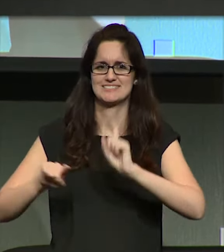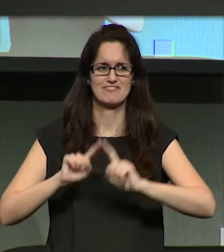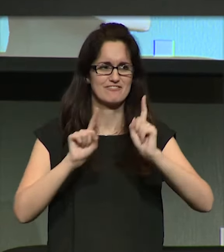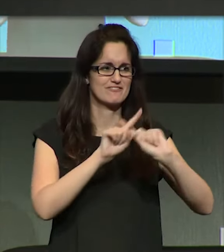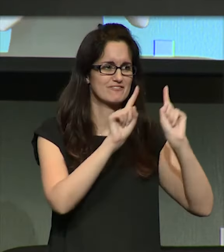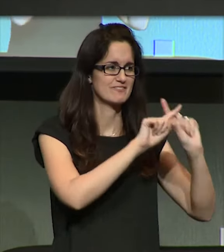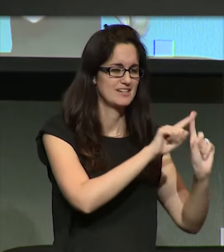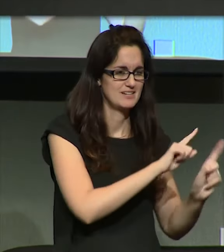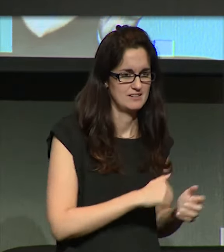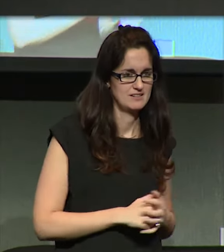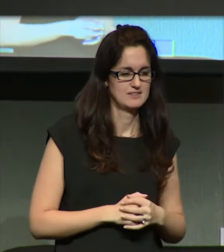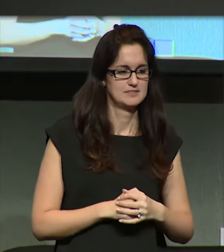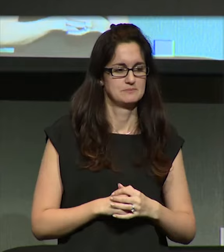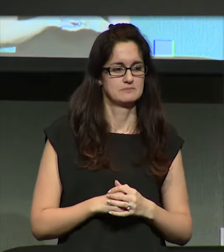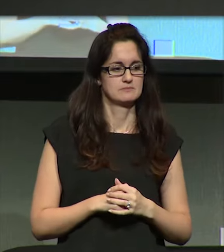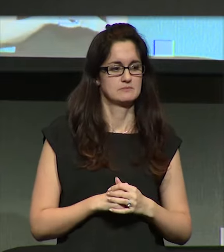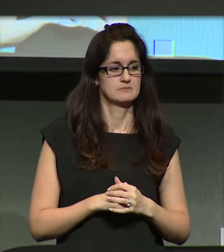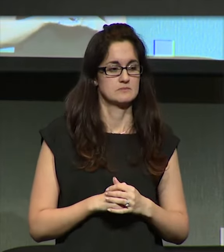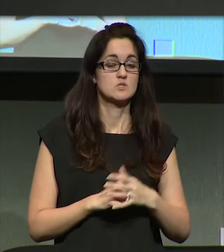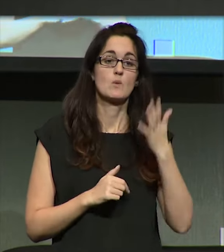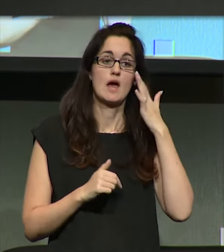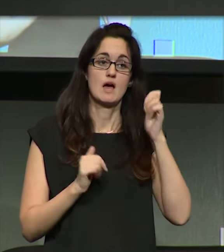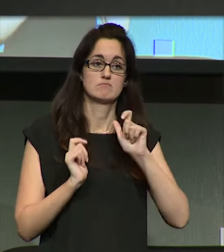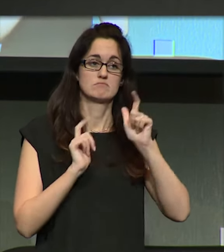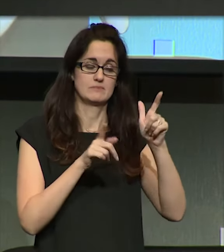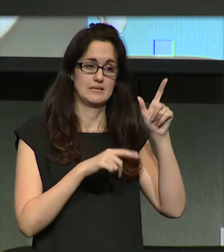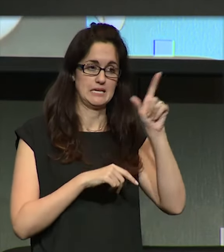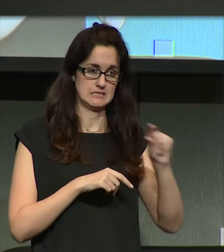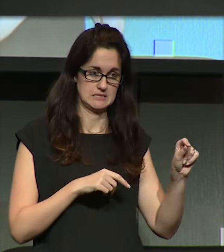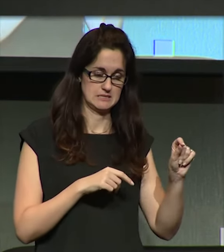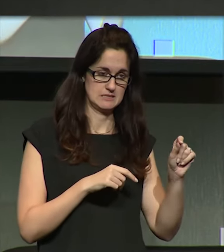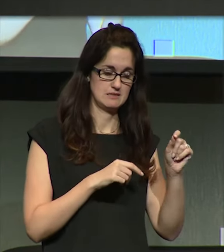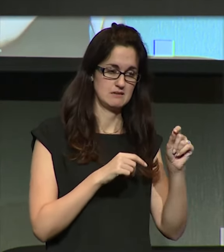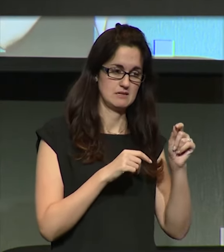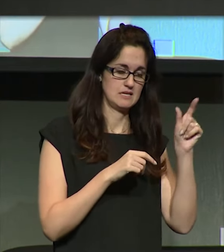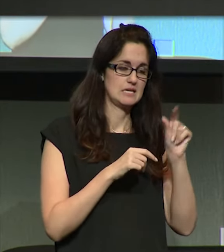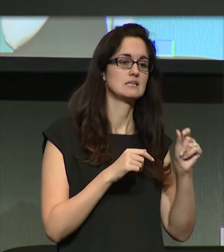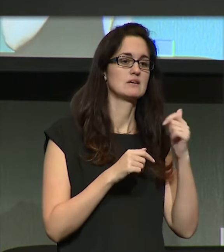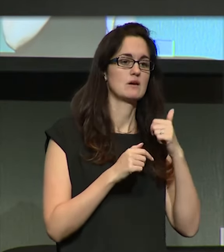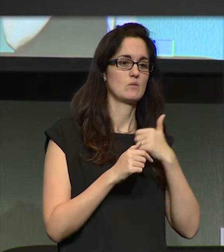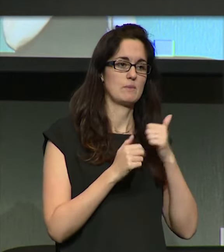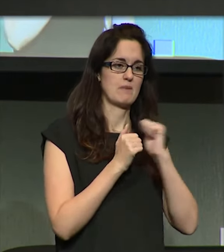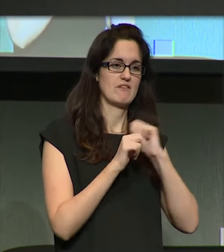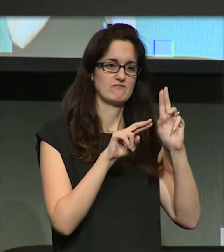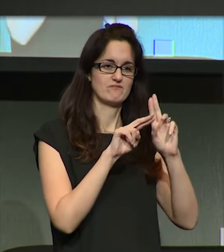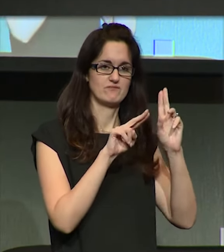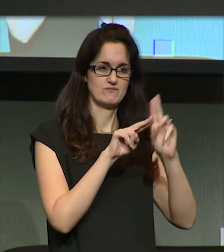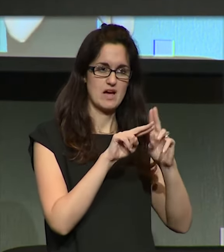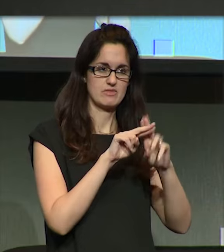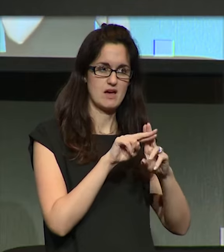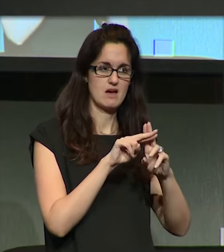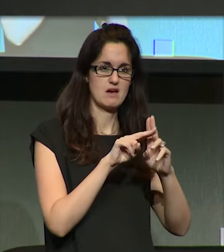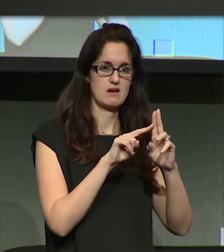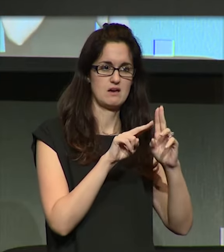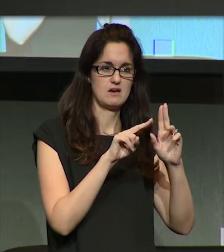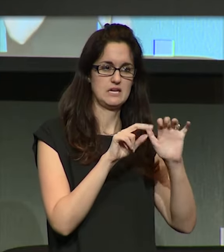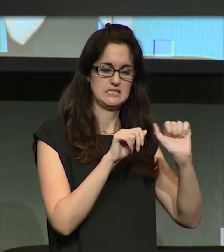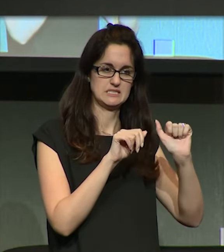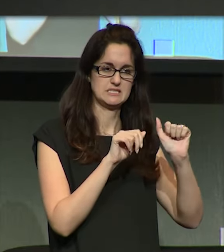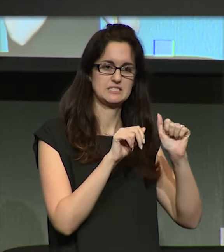when I'm in my father's village of Milianico, and I'm speaking Italian to my half-brother,